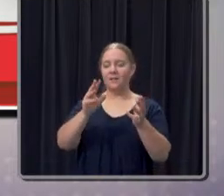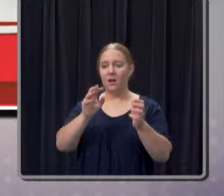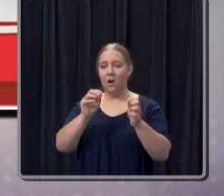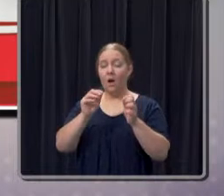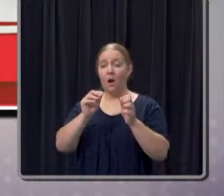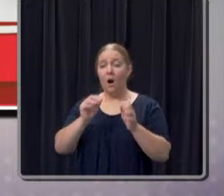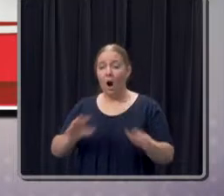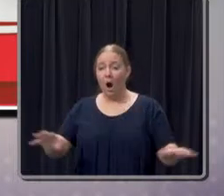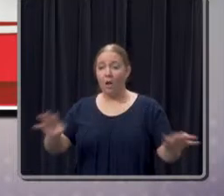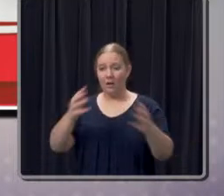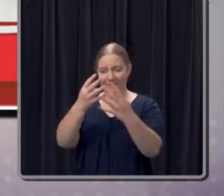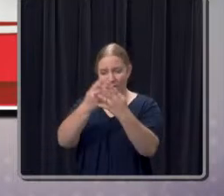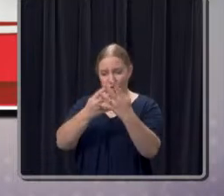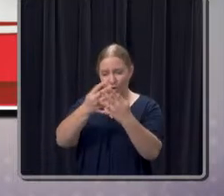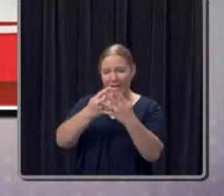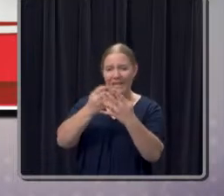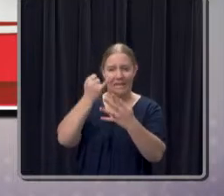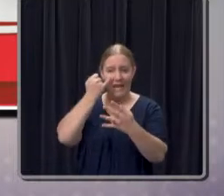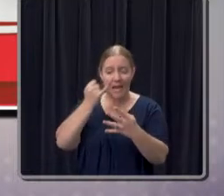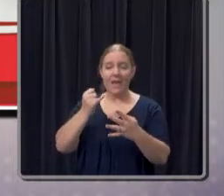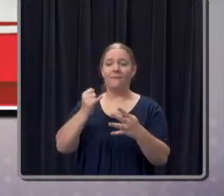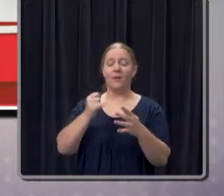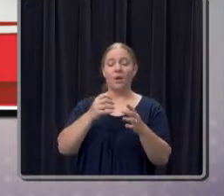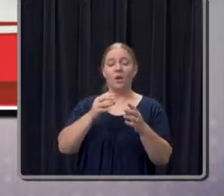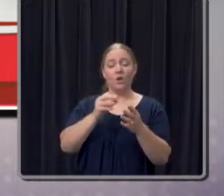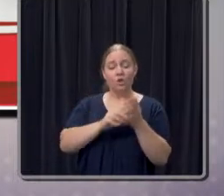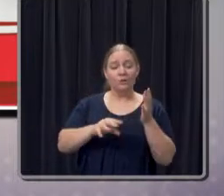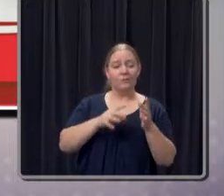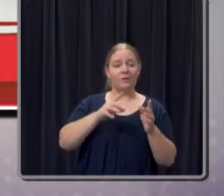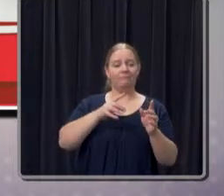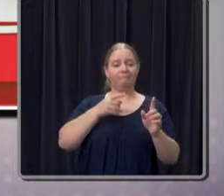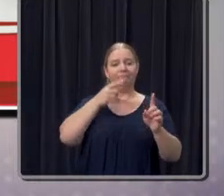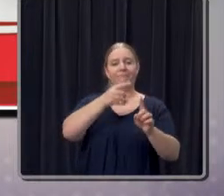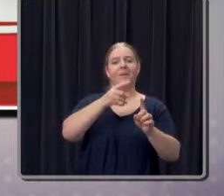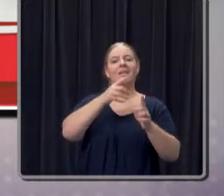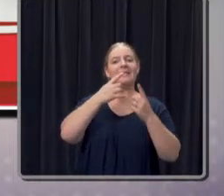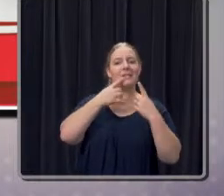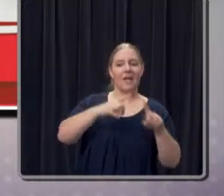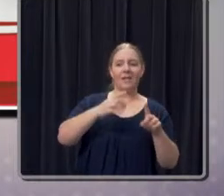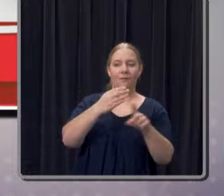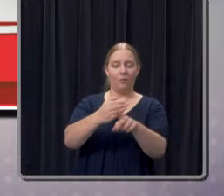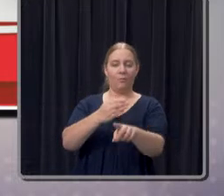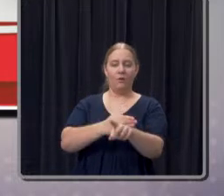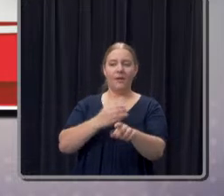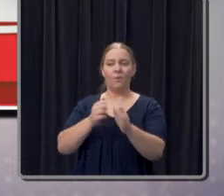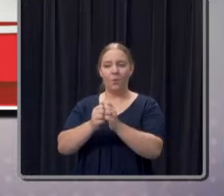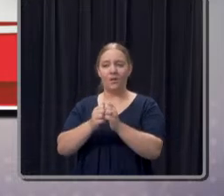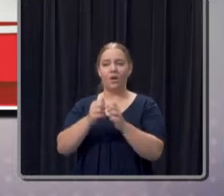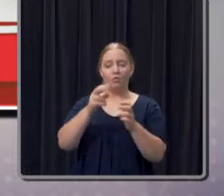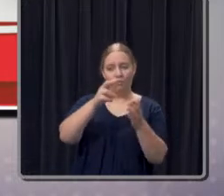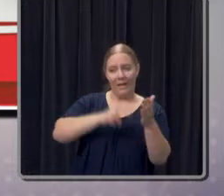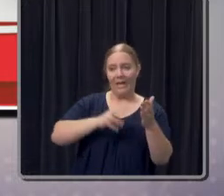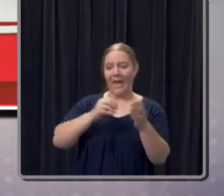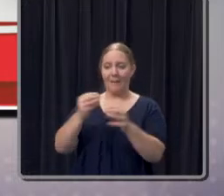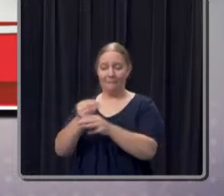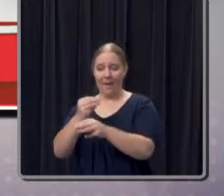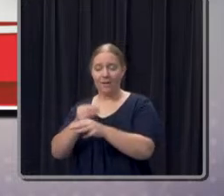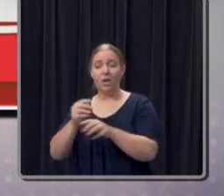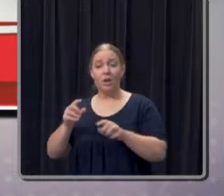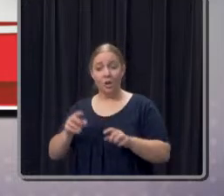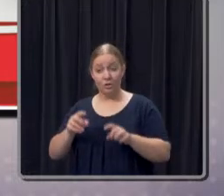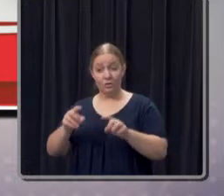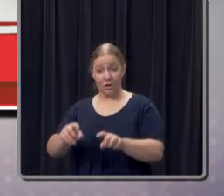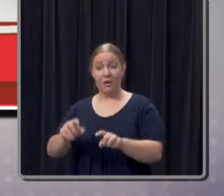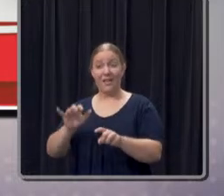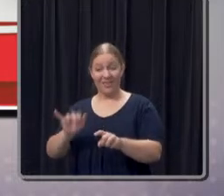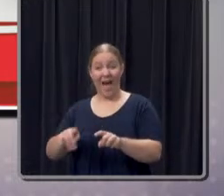screeners so that we know if our students are hitting the mark and on track to make progress with both their reading and their math. And in doing that, then we can in